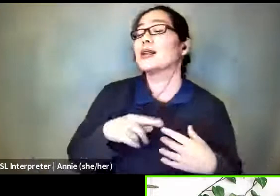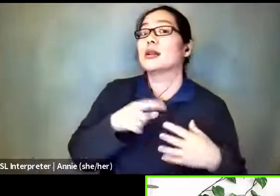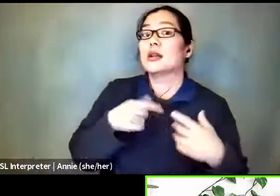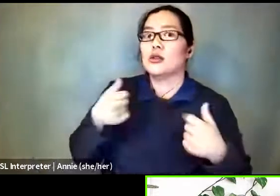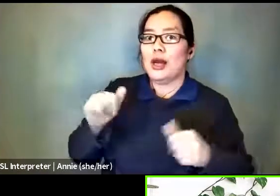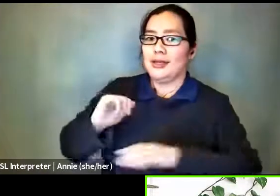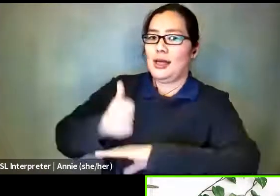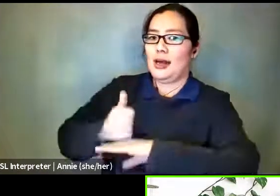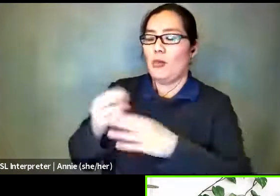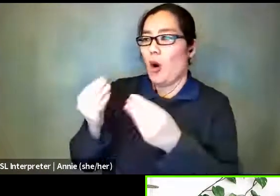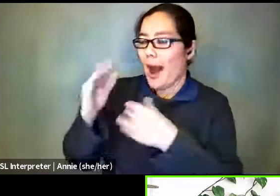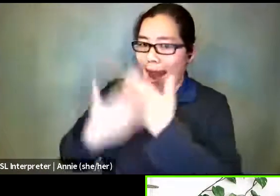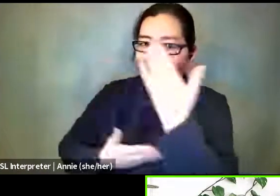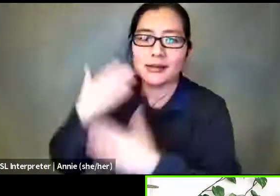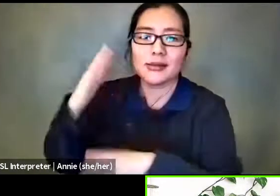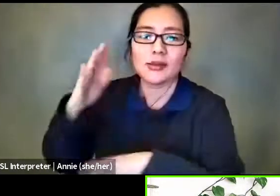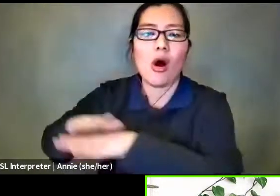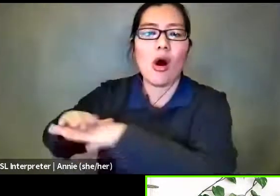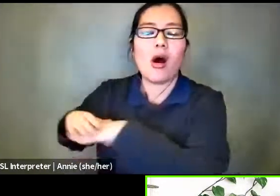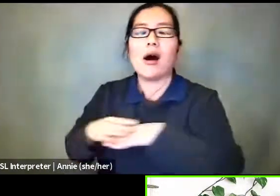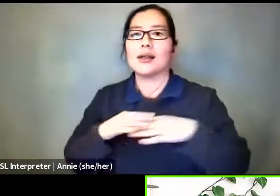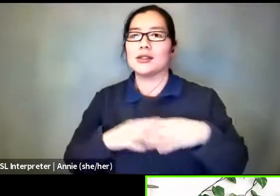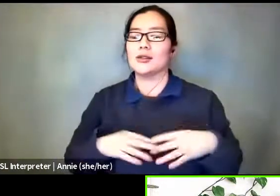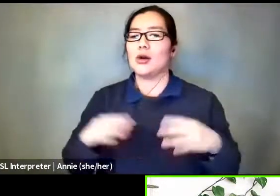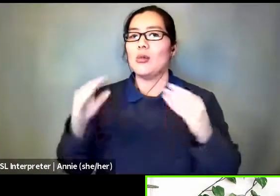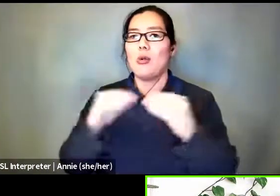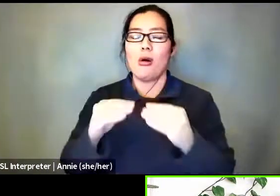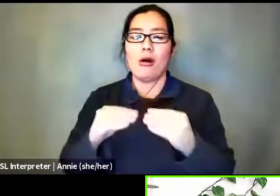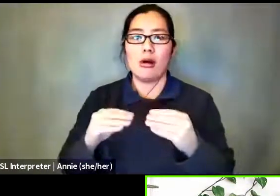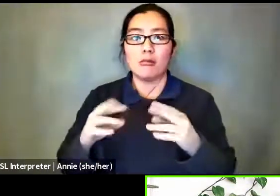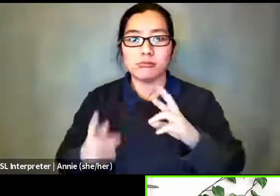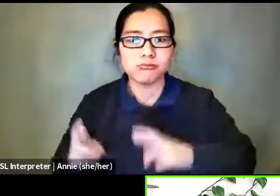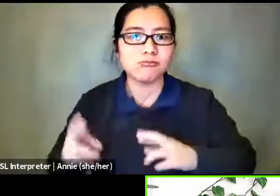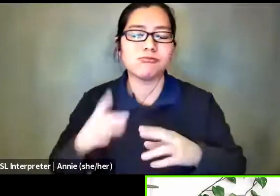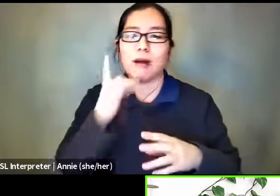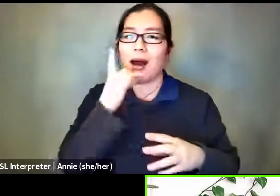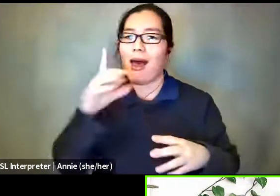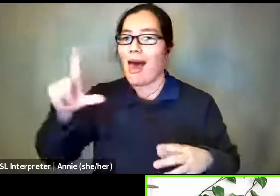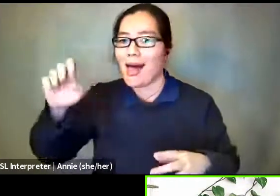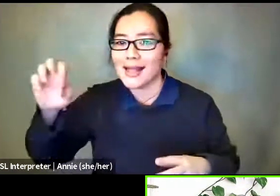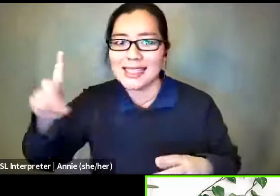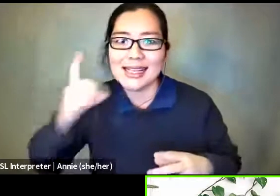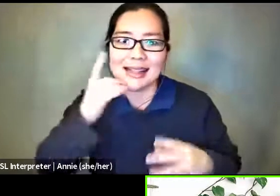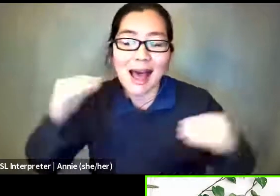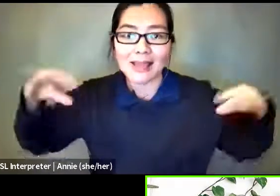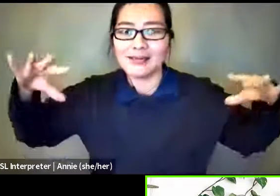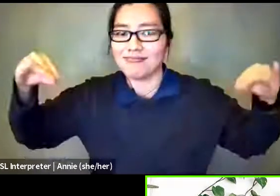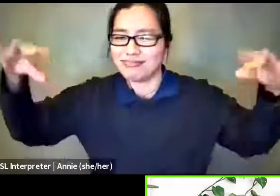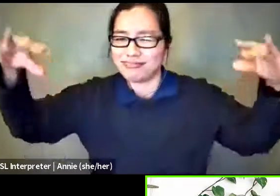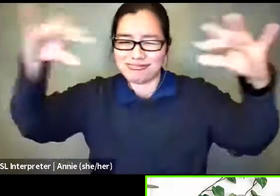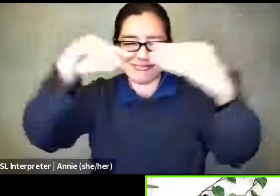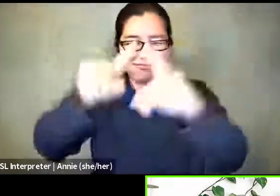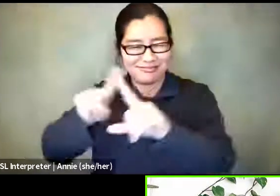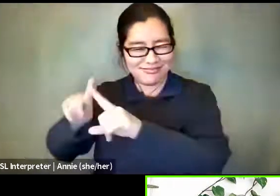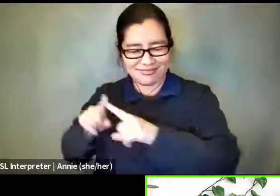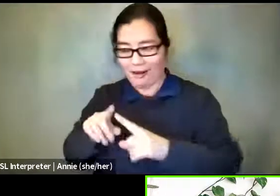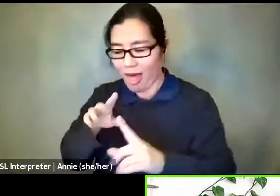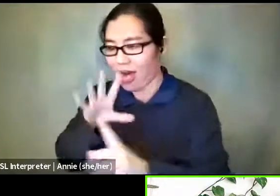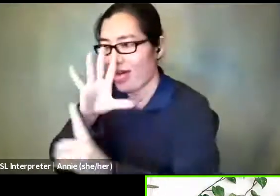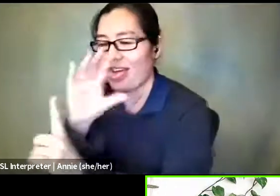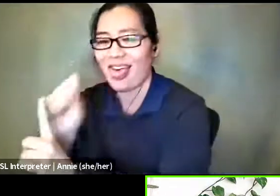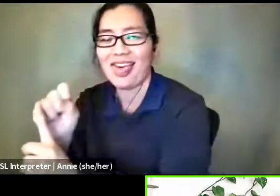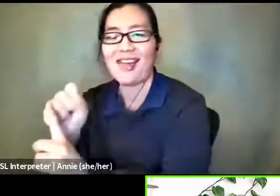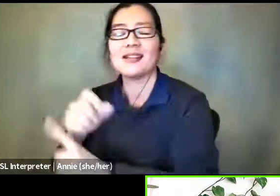motors, LED matrix lights. Of course, we continue to discuss what interests girls in CS in our program